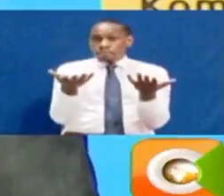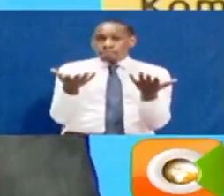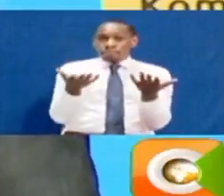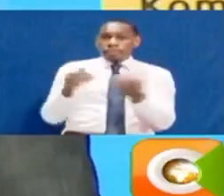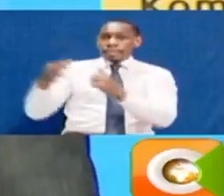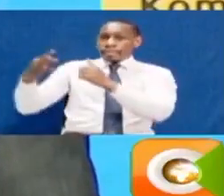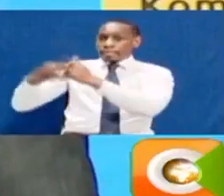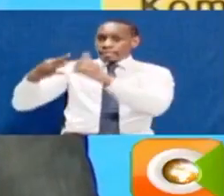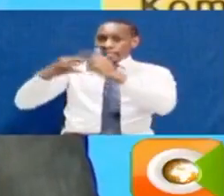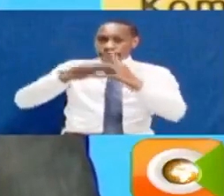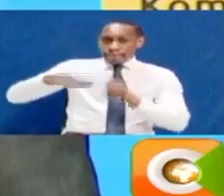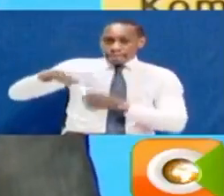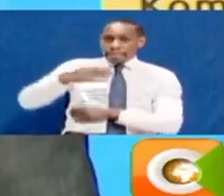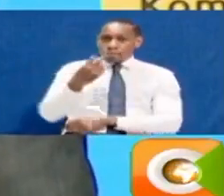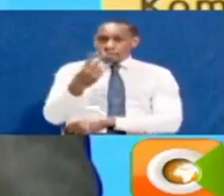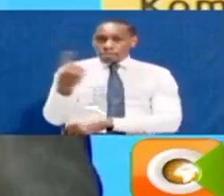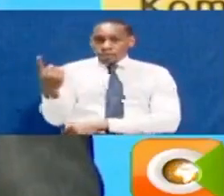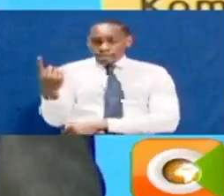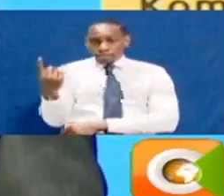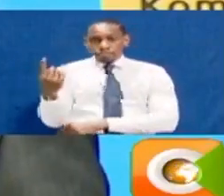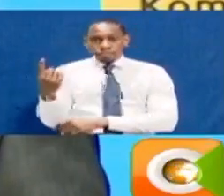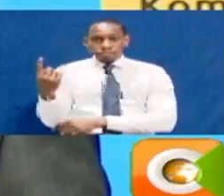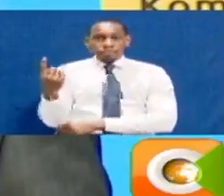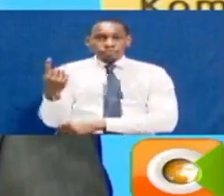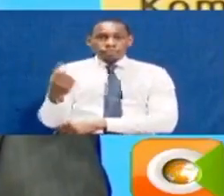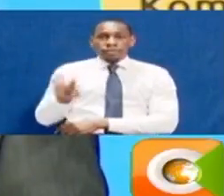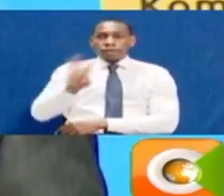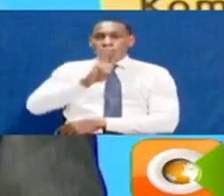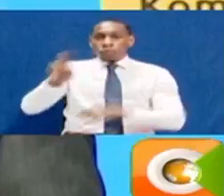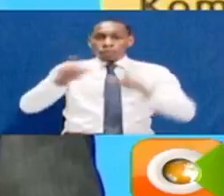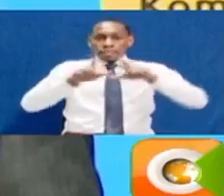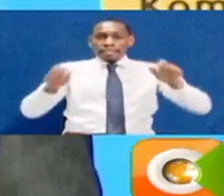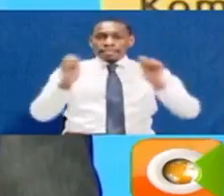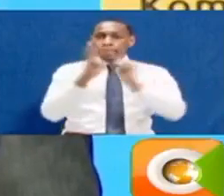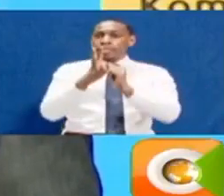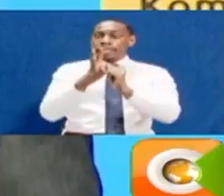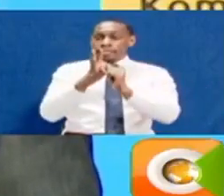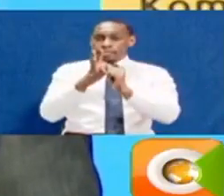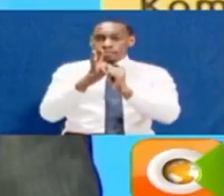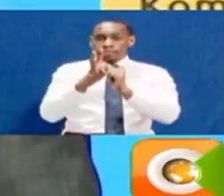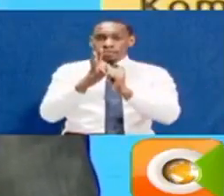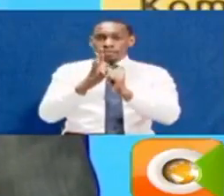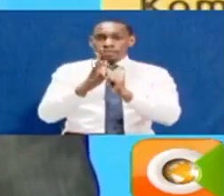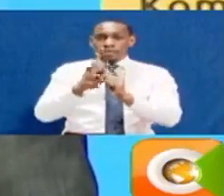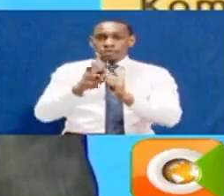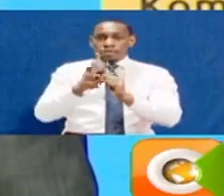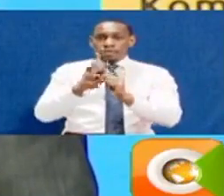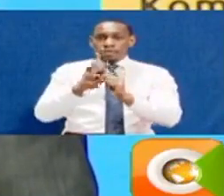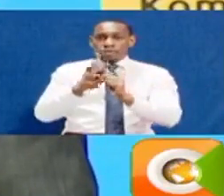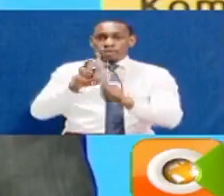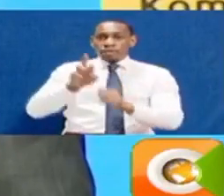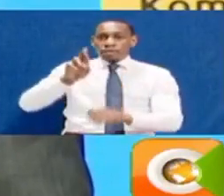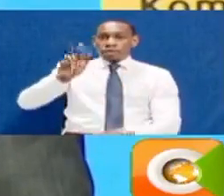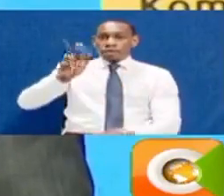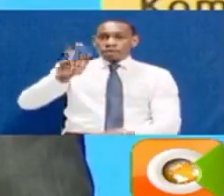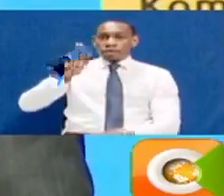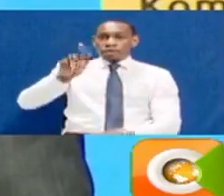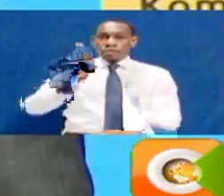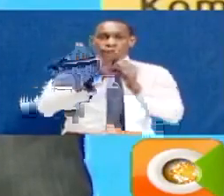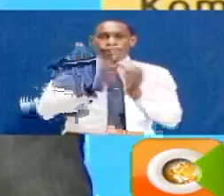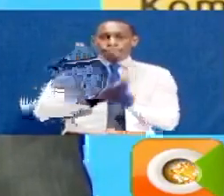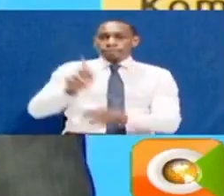Kibra 21, Westlands 14, Ruaraka 12, Kunji